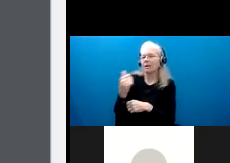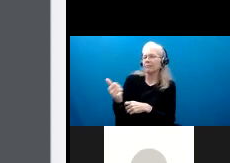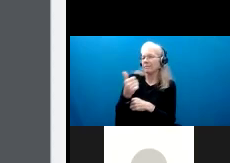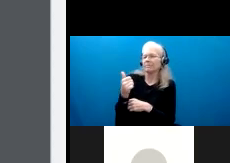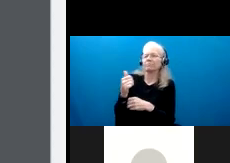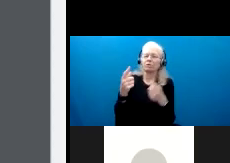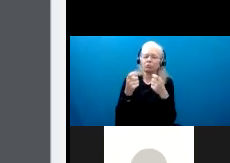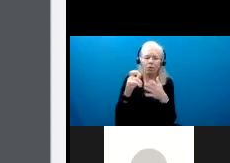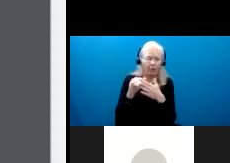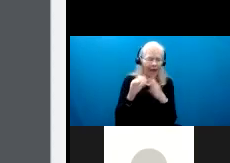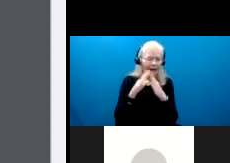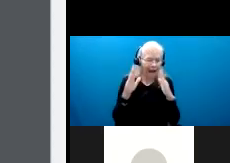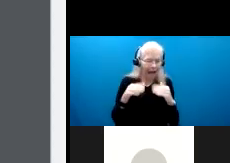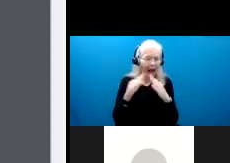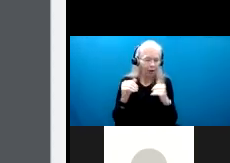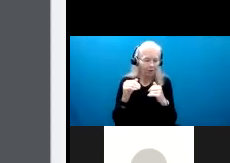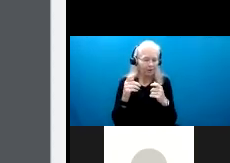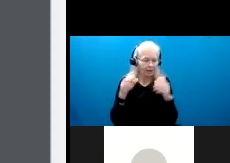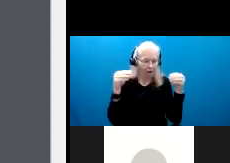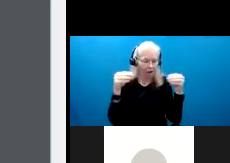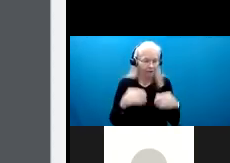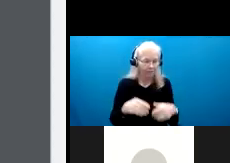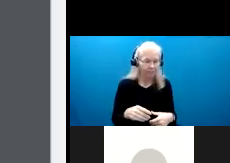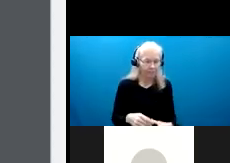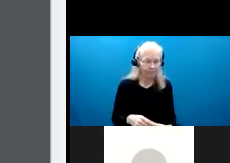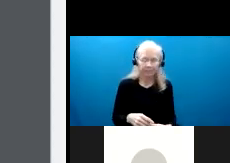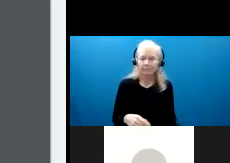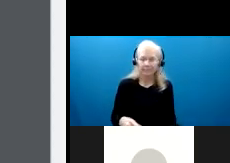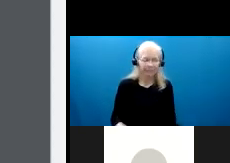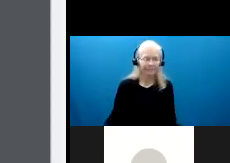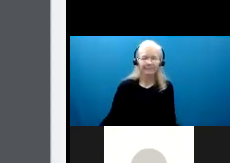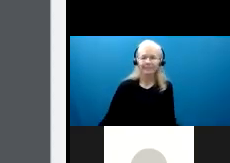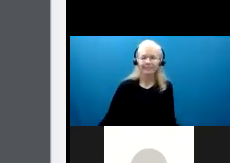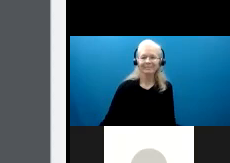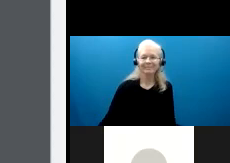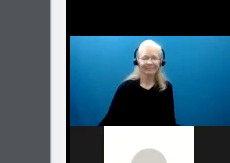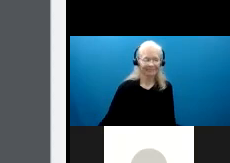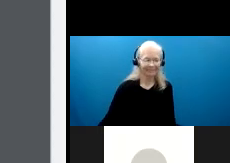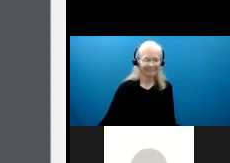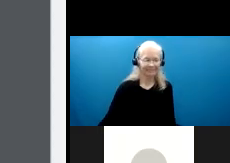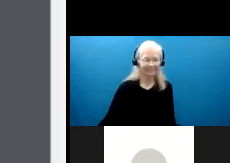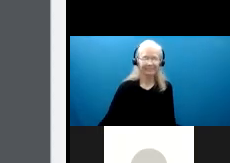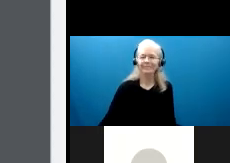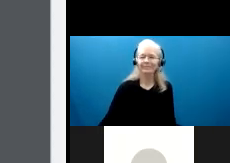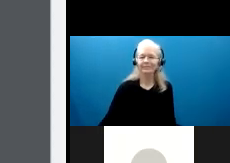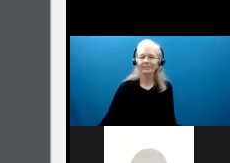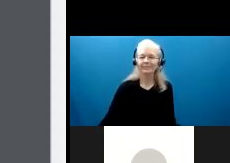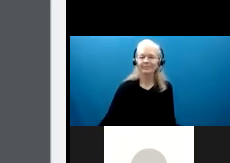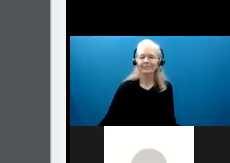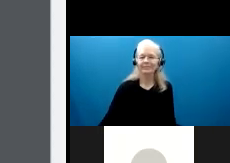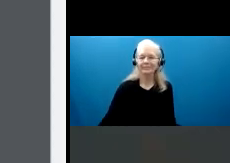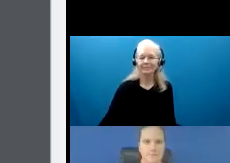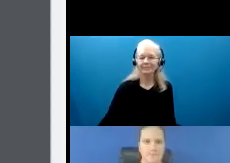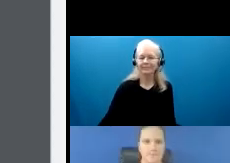Anyone else? Yeah, I would add to that. I think it's great to support local ownership of rental housing,